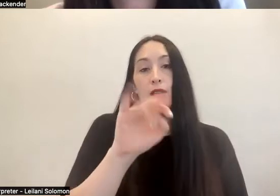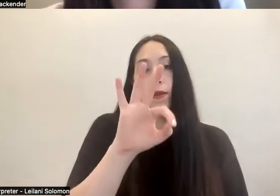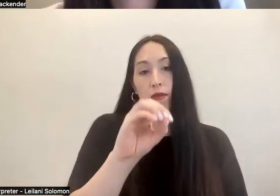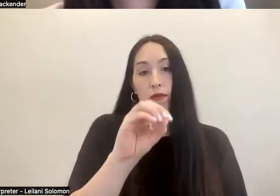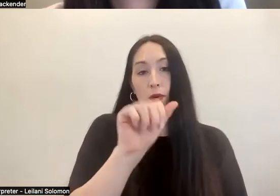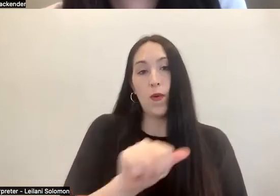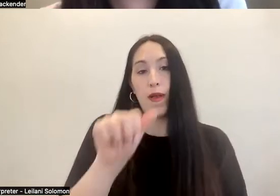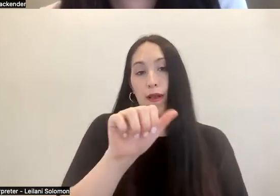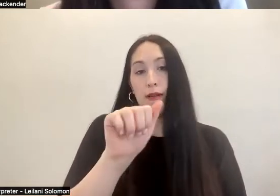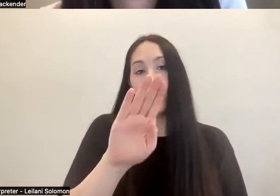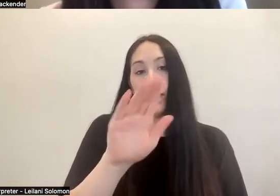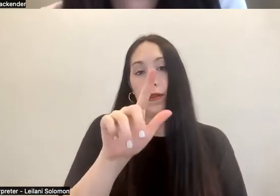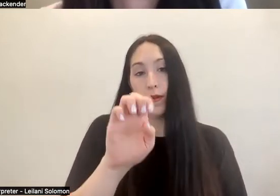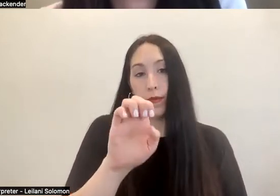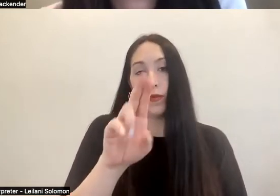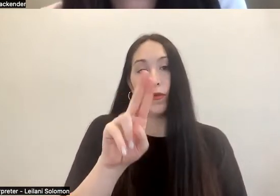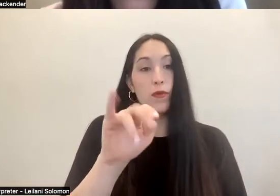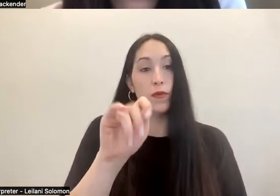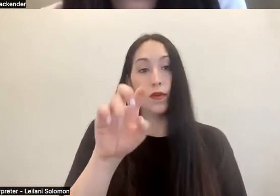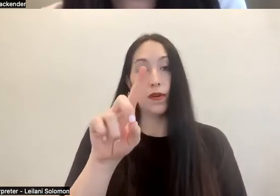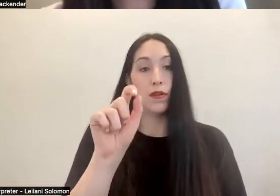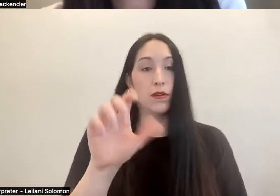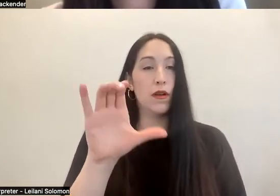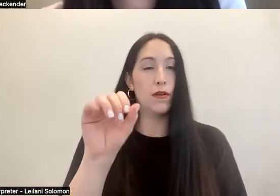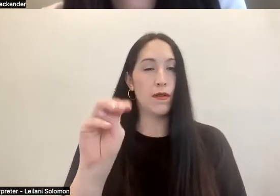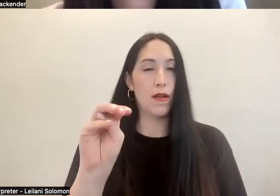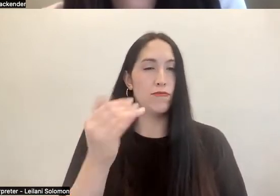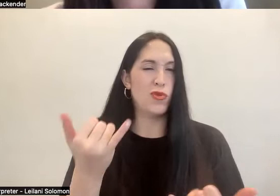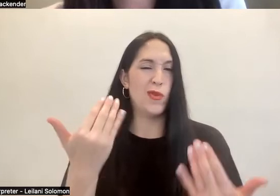info@ableunited.com. So let's go ahead and close that poll.